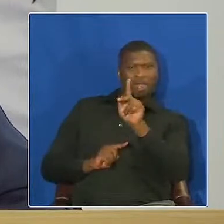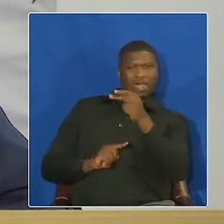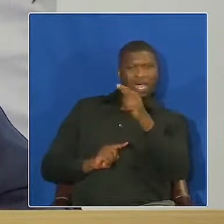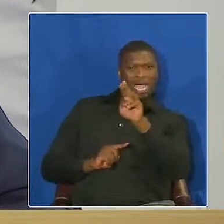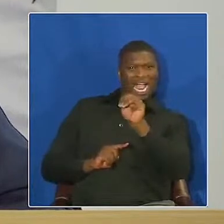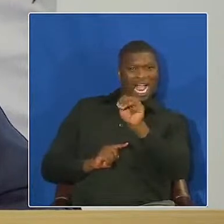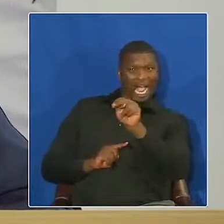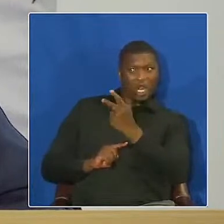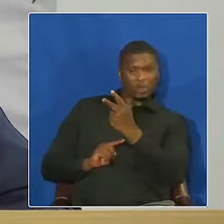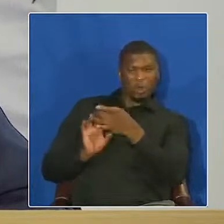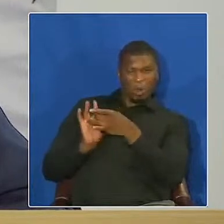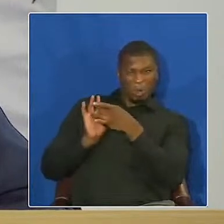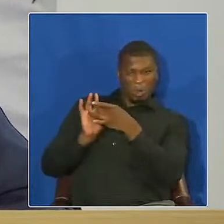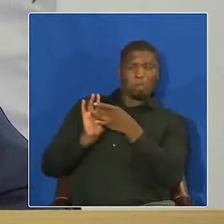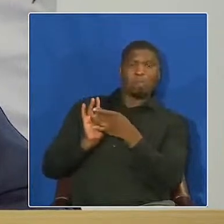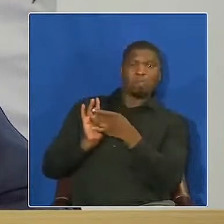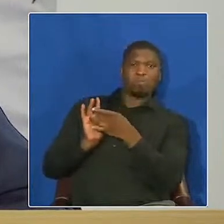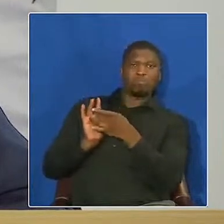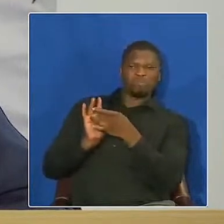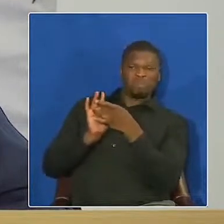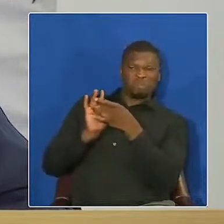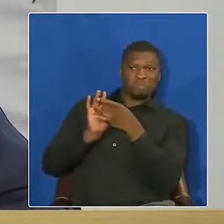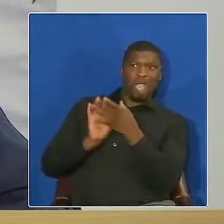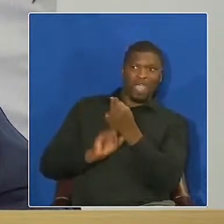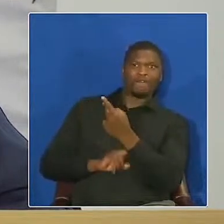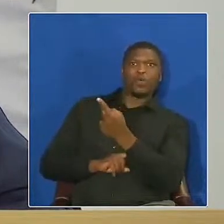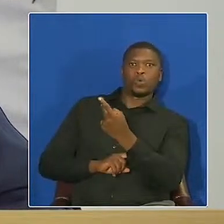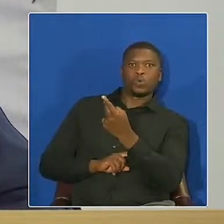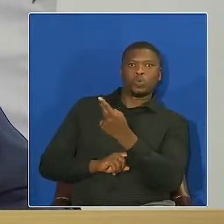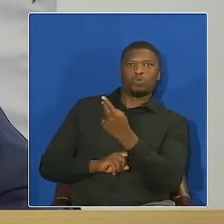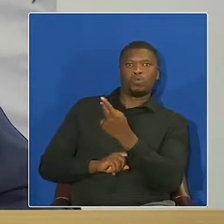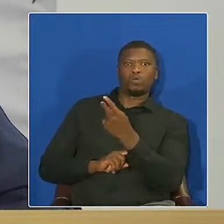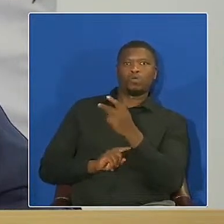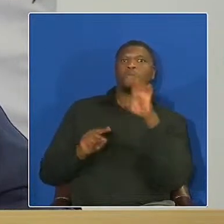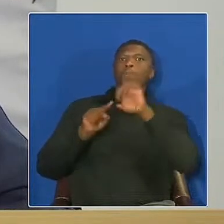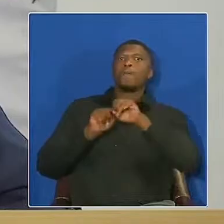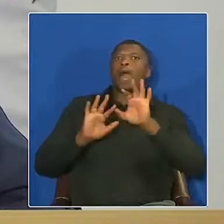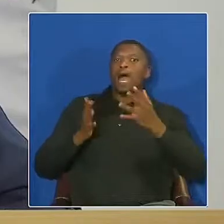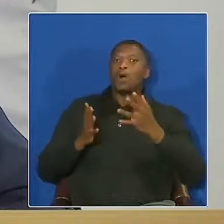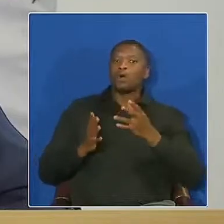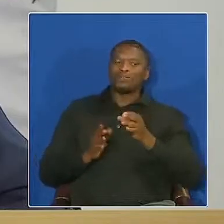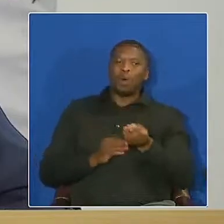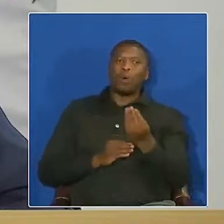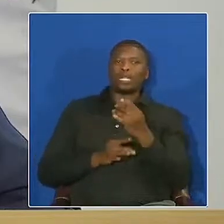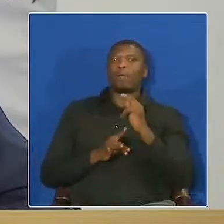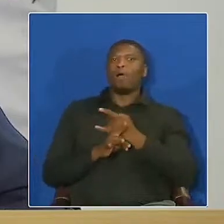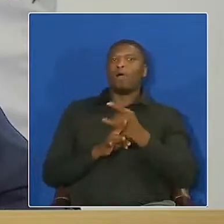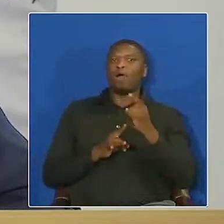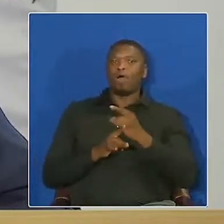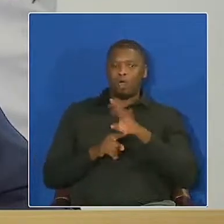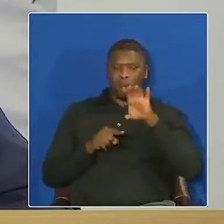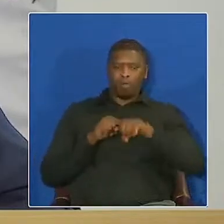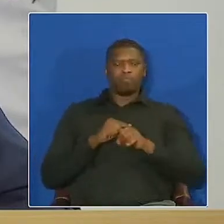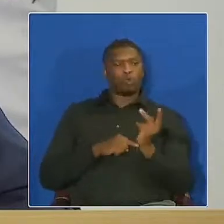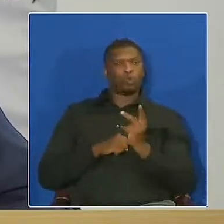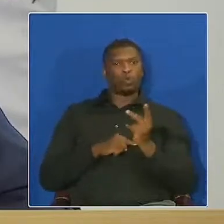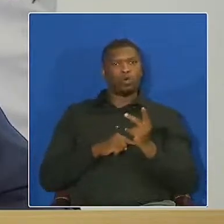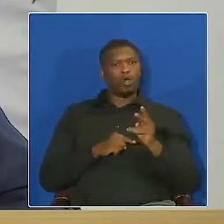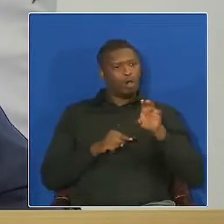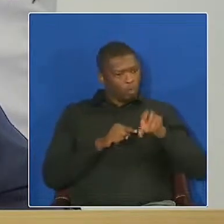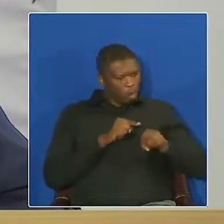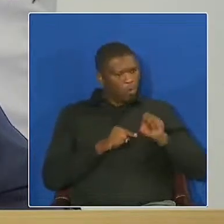in reference to the charts that we have seen between Mr. Matlala and Brown